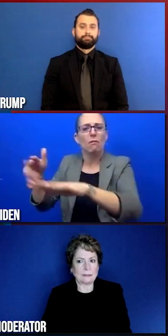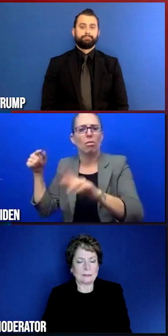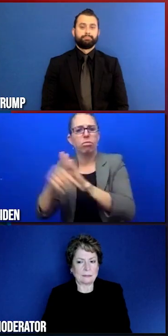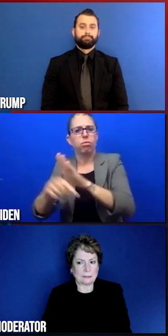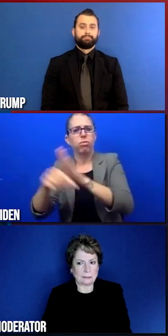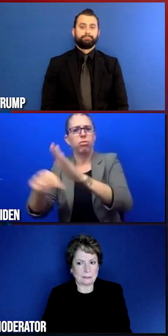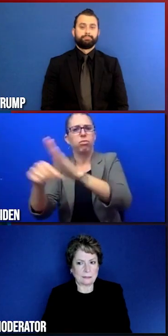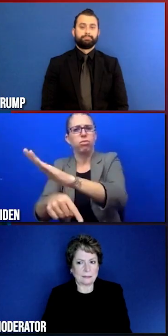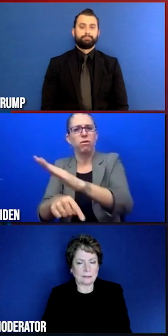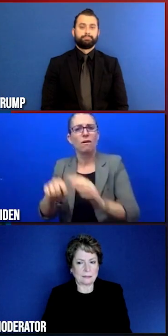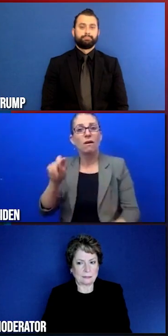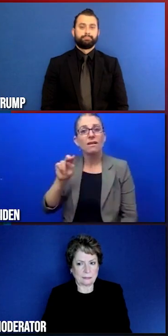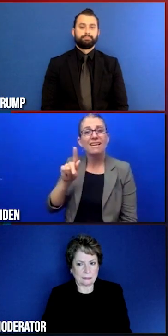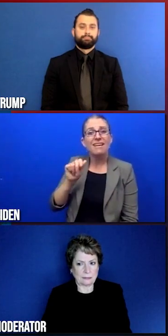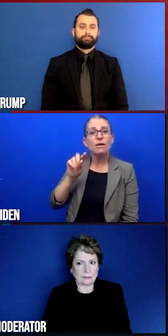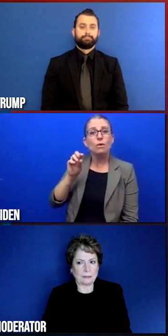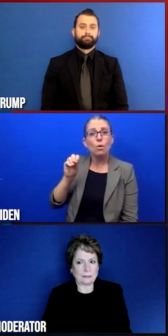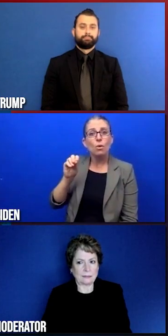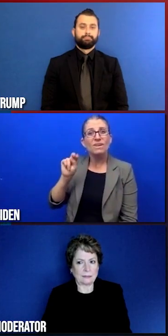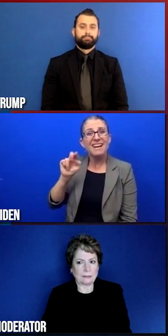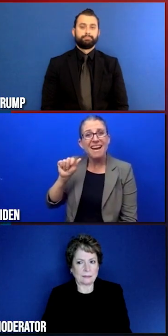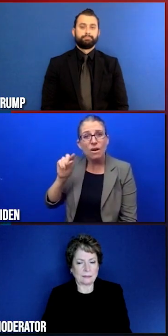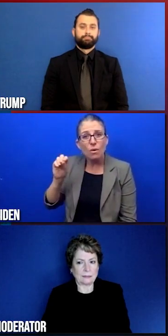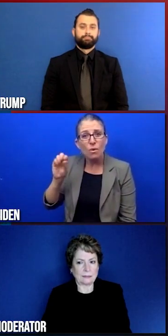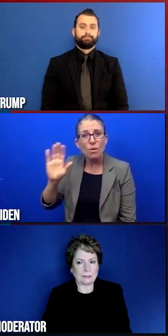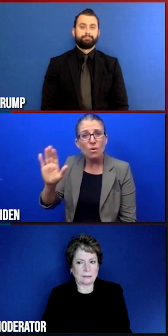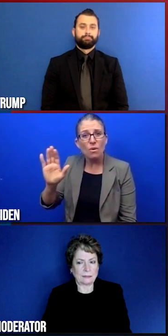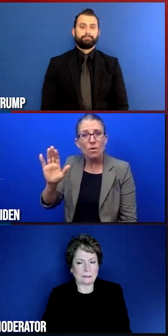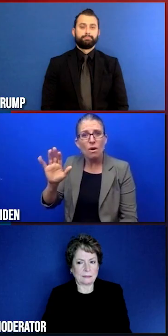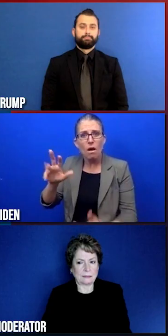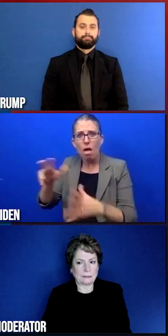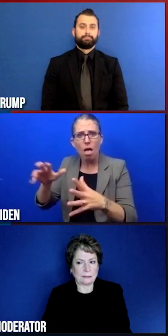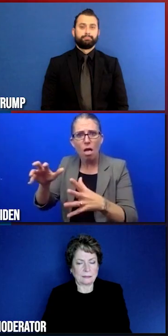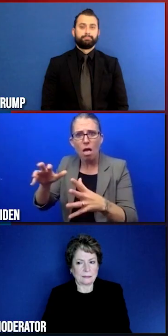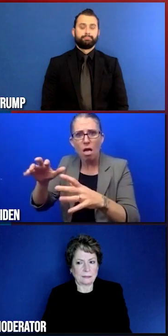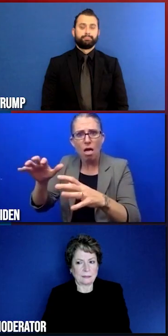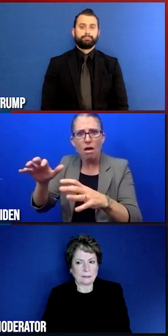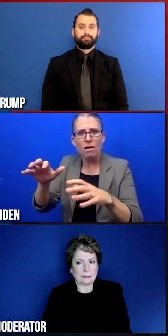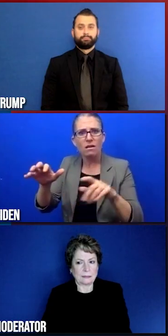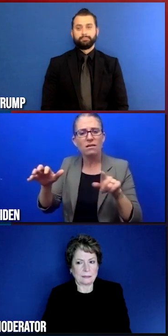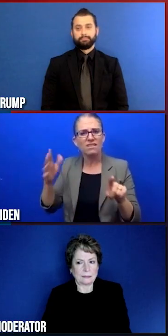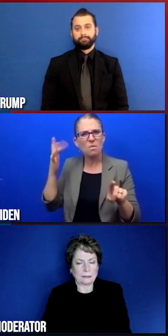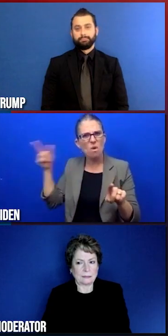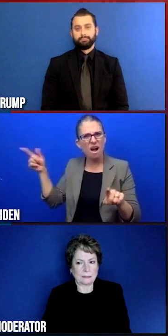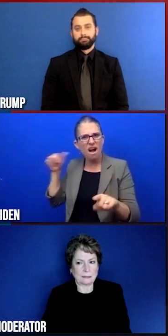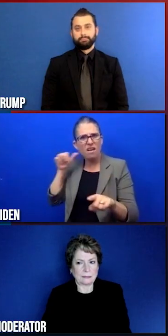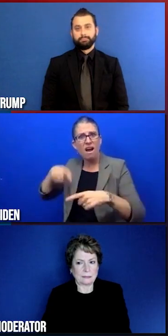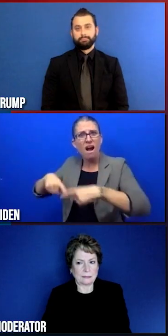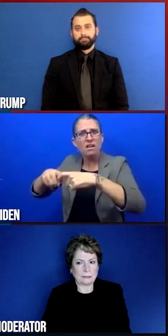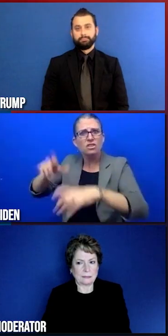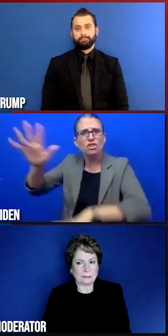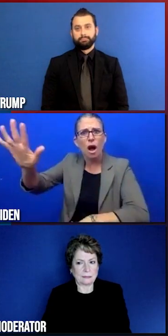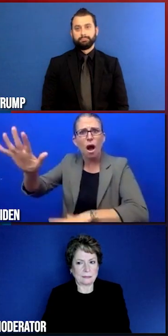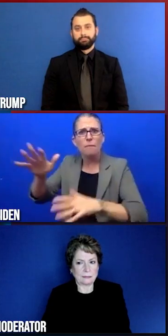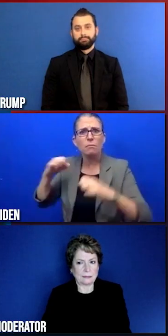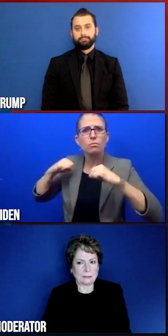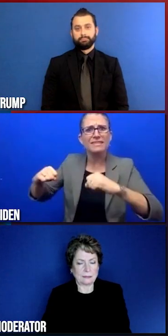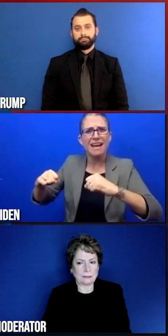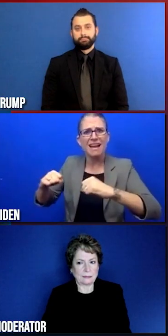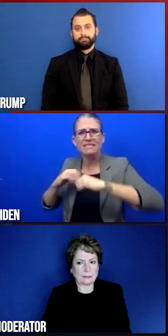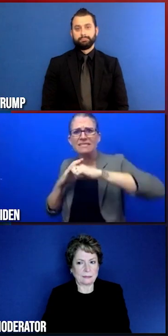why isn't that being done? Any country that interferes with us will, in fact, pay a price because they're affecting our